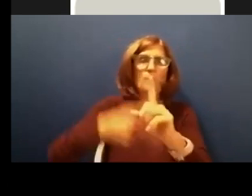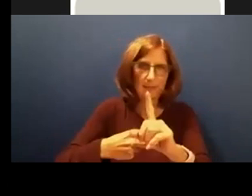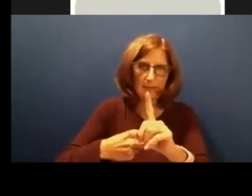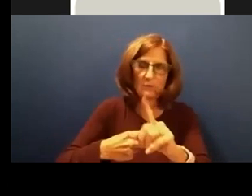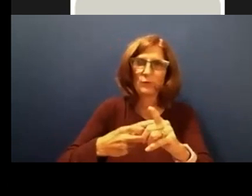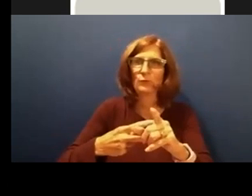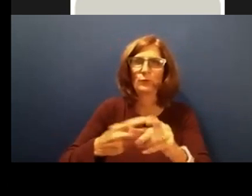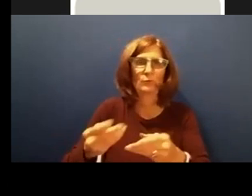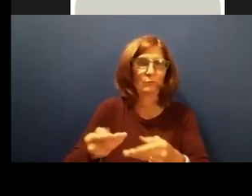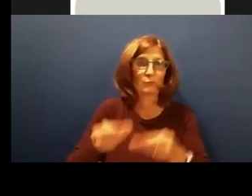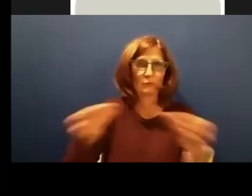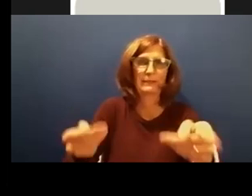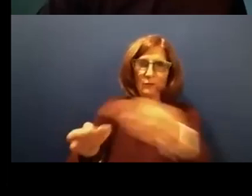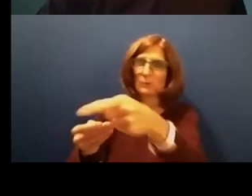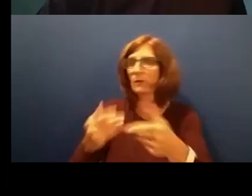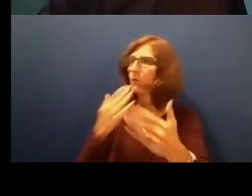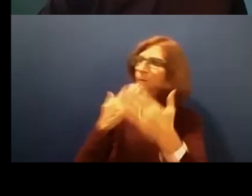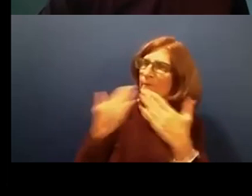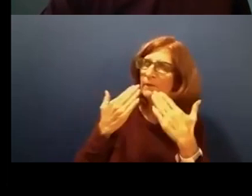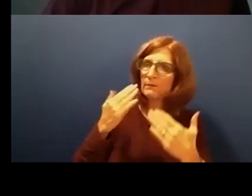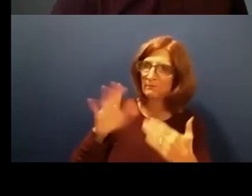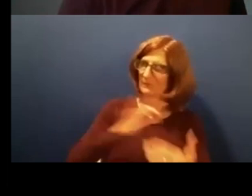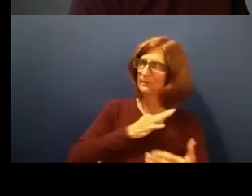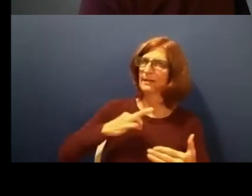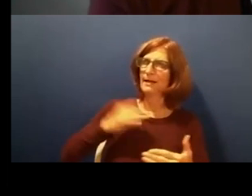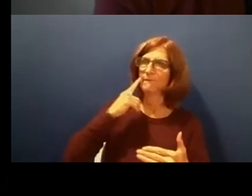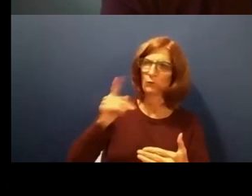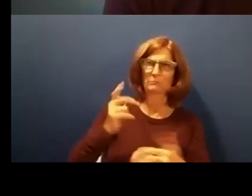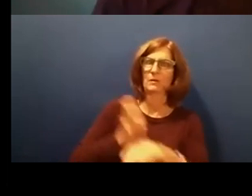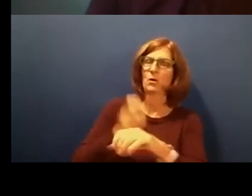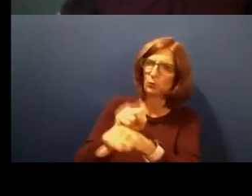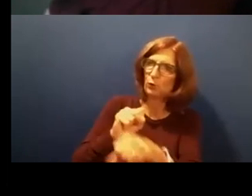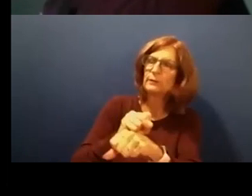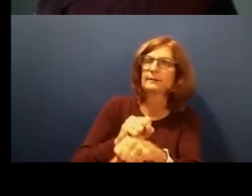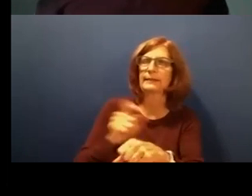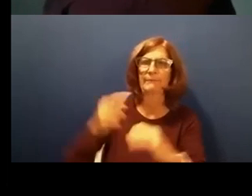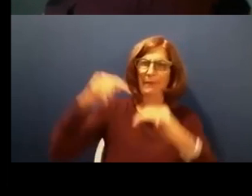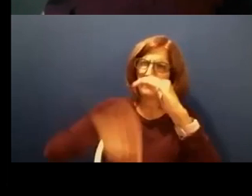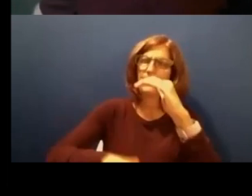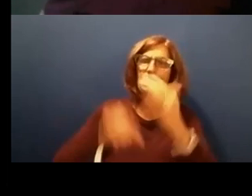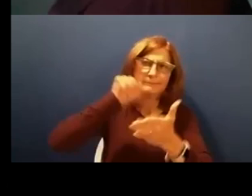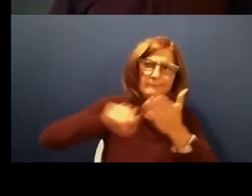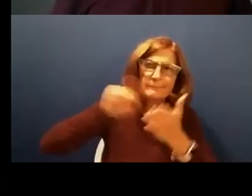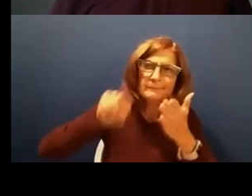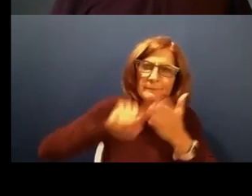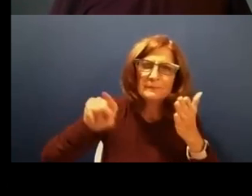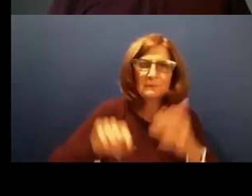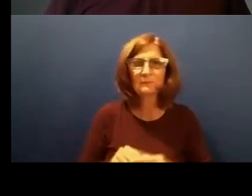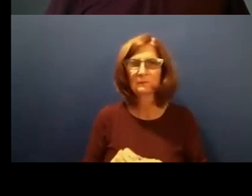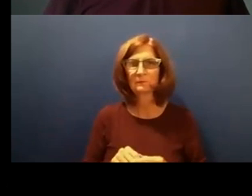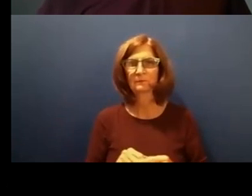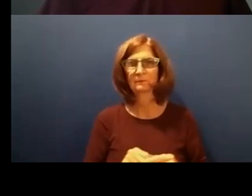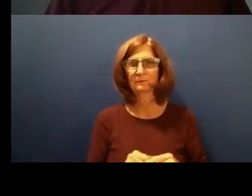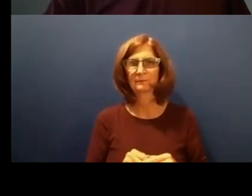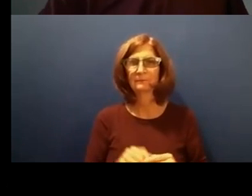So I just want to thank everyone for their due diligence. Yes, and I just